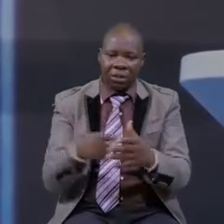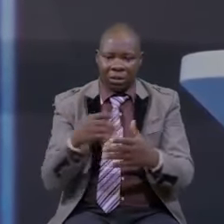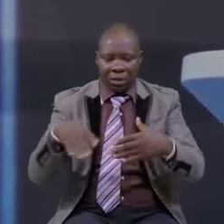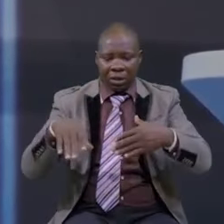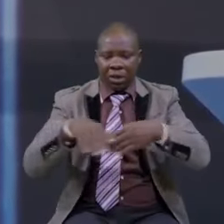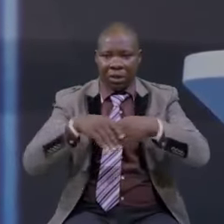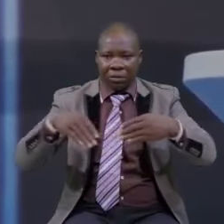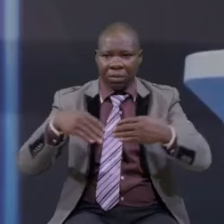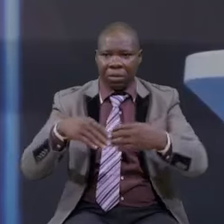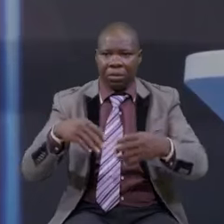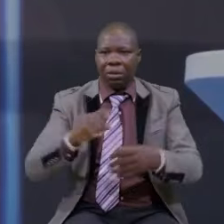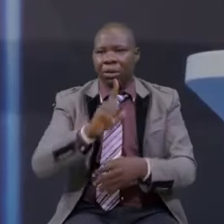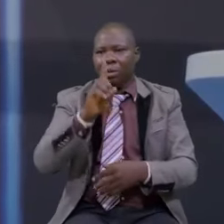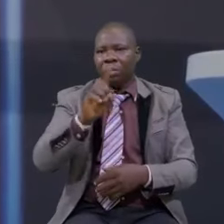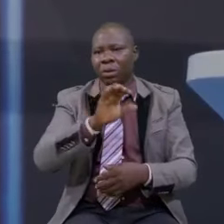100 million.